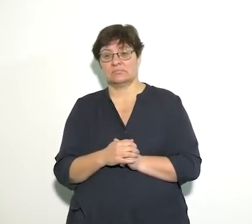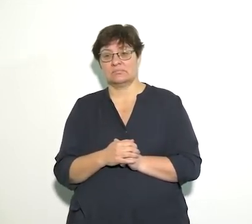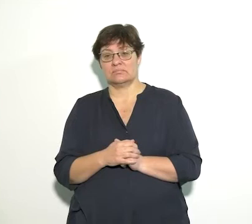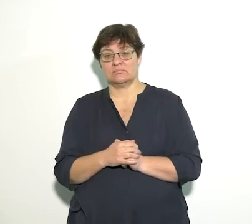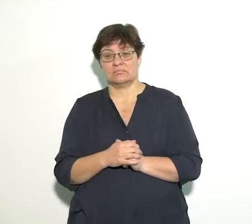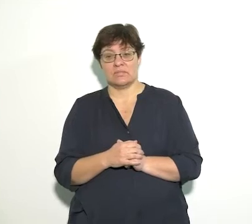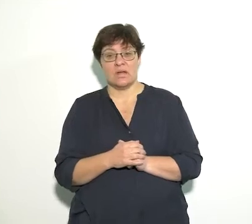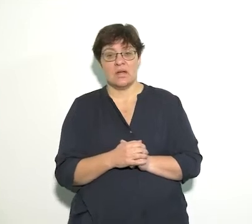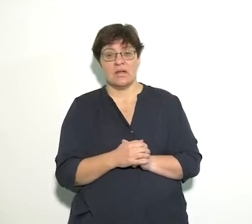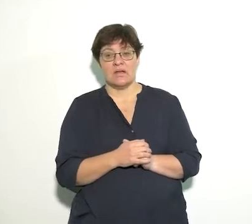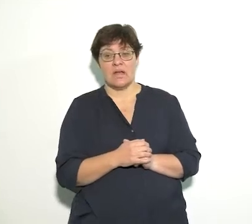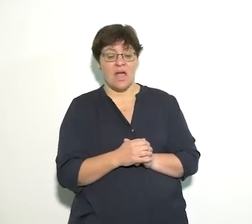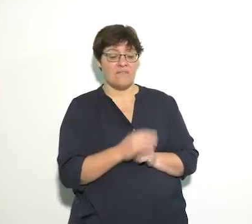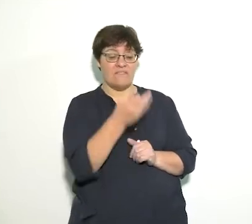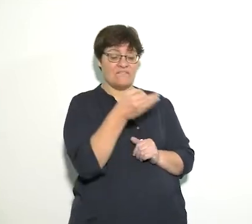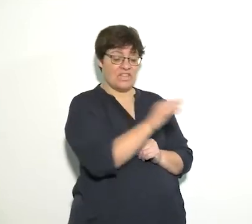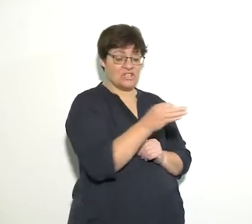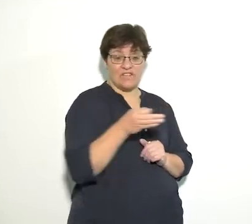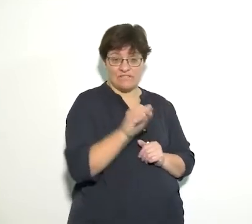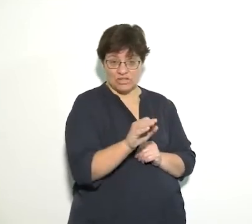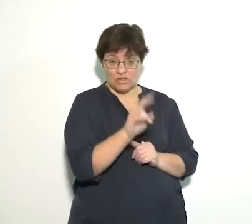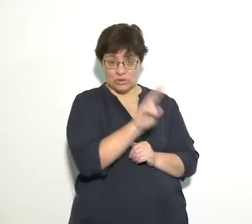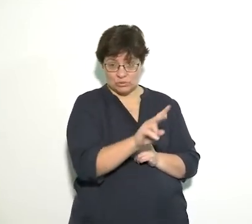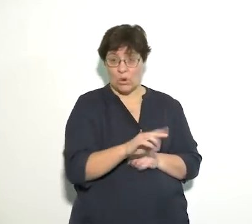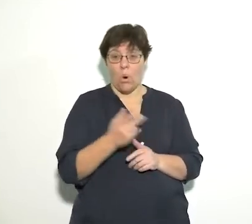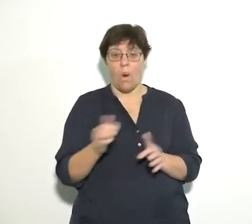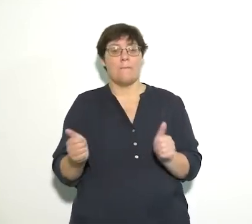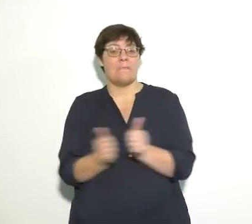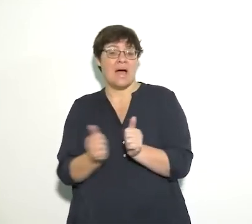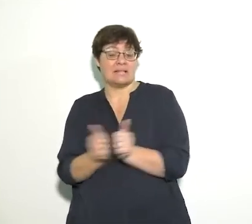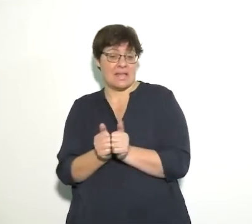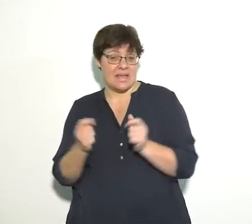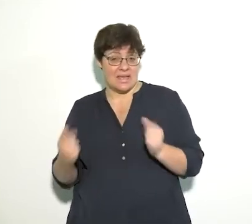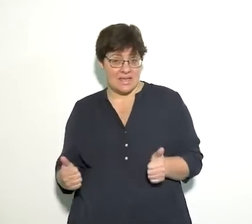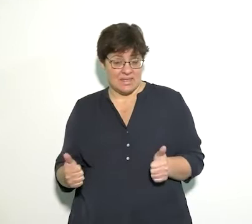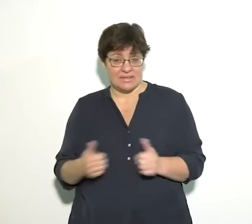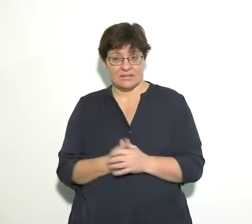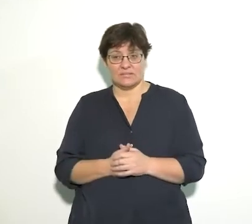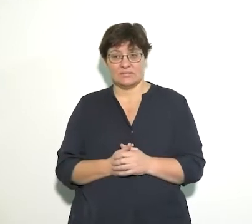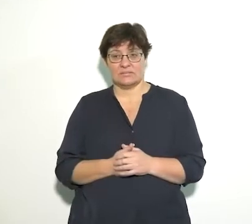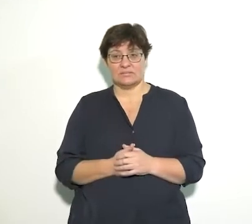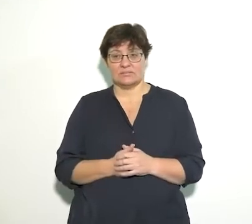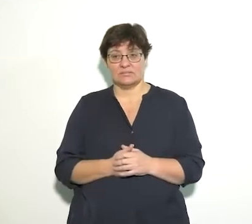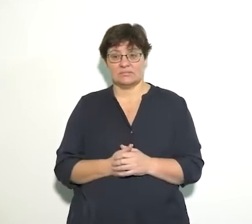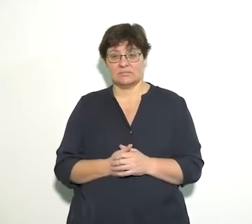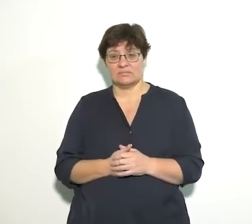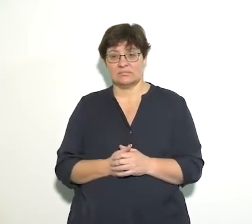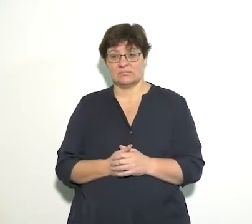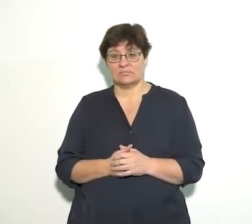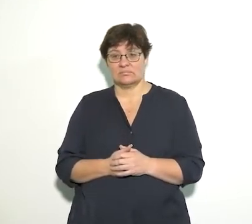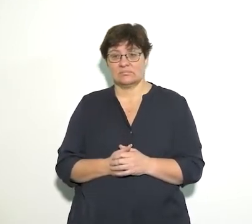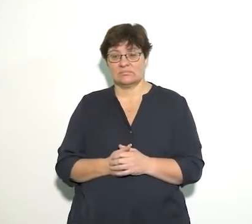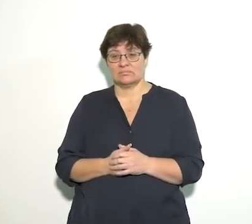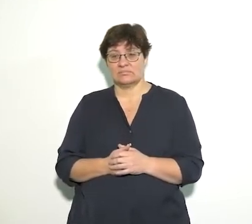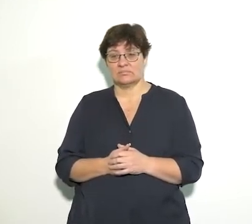So I've got 2 of each. And how we play snap, you can either play it with a partner. Well, you need to play it with a